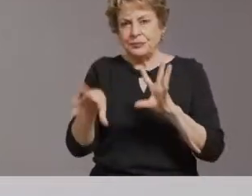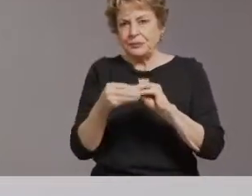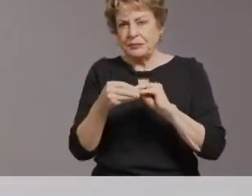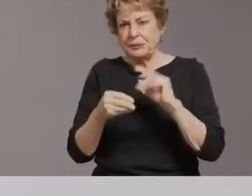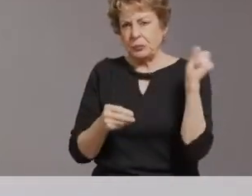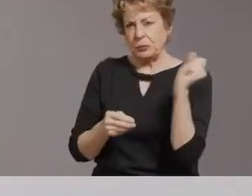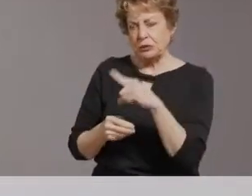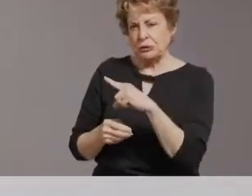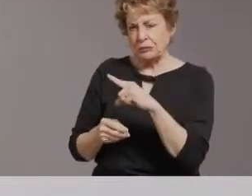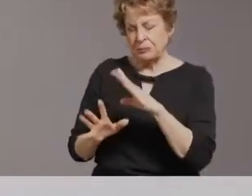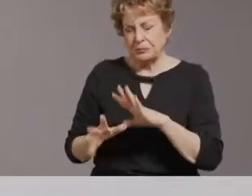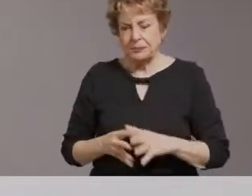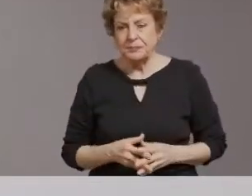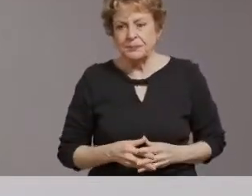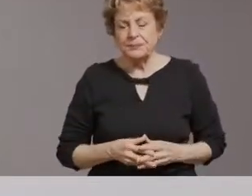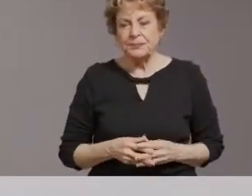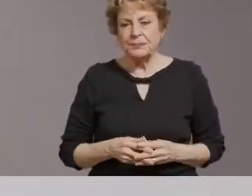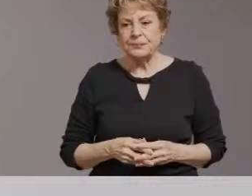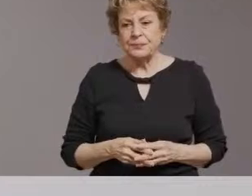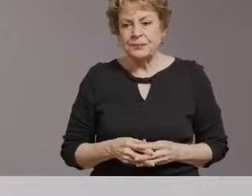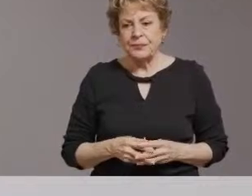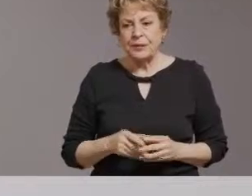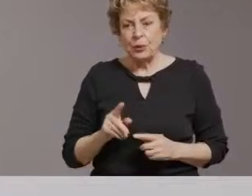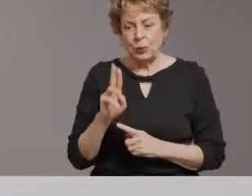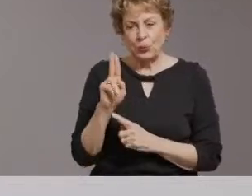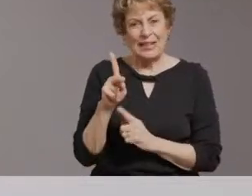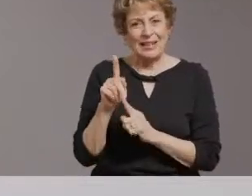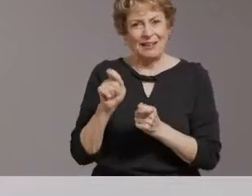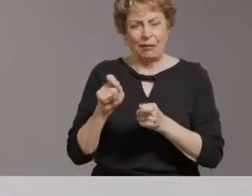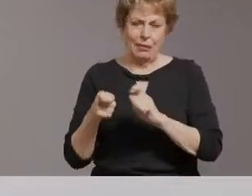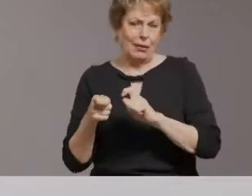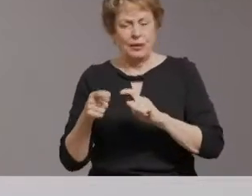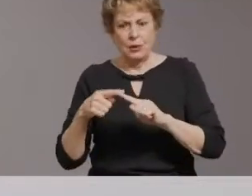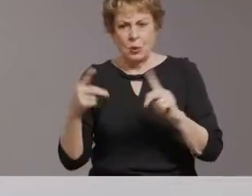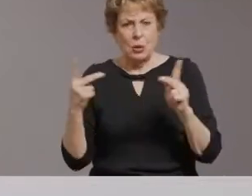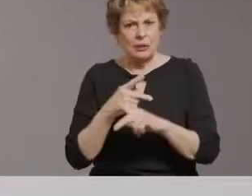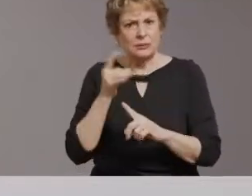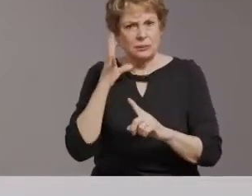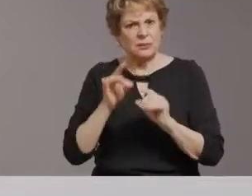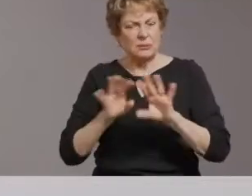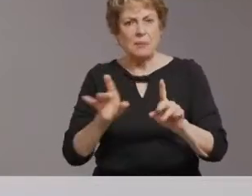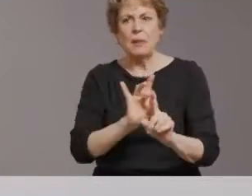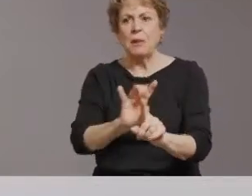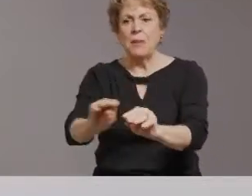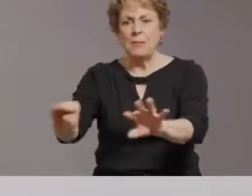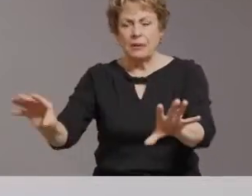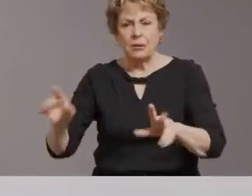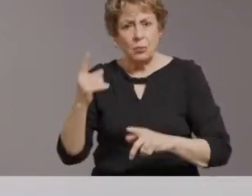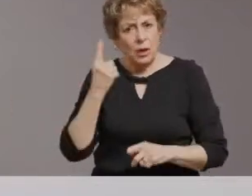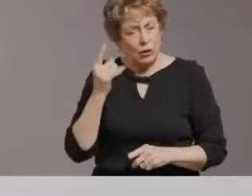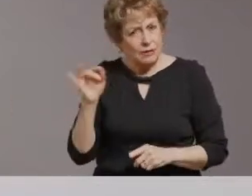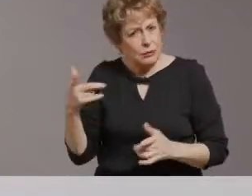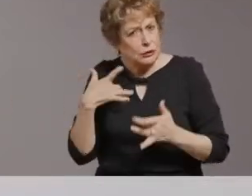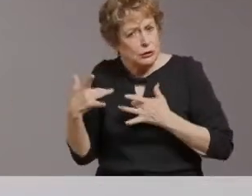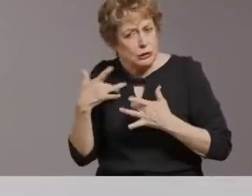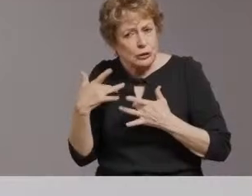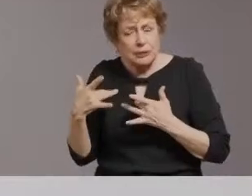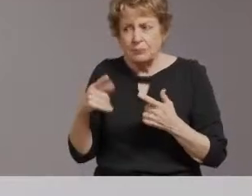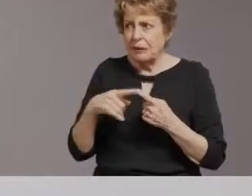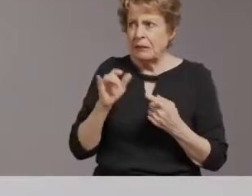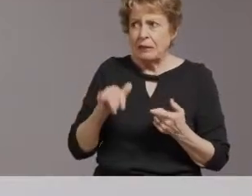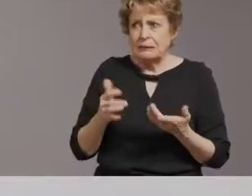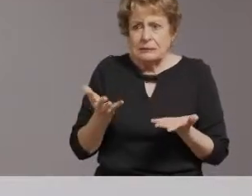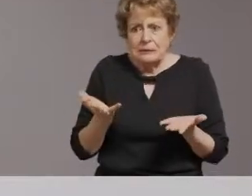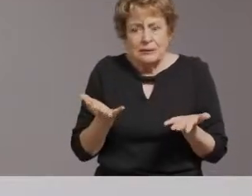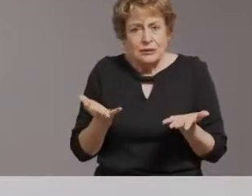or possibility of being more infectious, is this something you think we should be concerned about, especially with vaccinations rising and all that? Is this something we